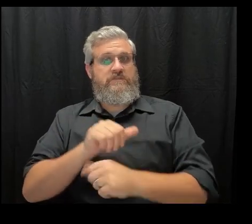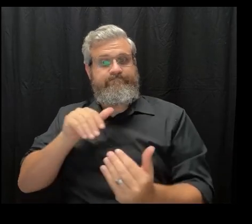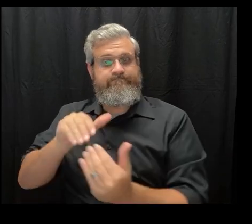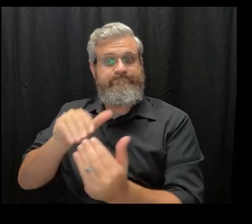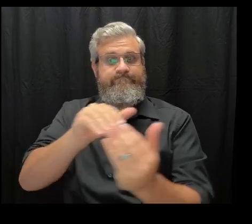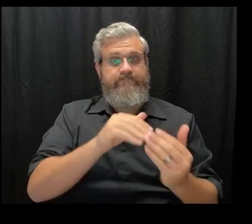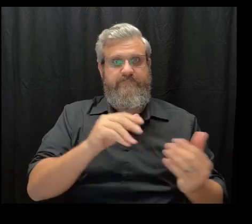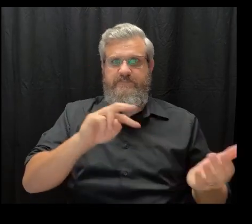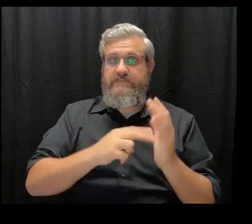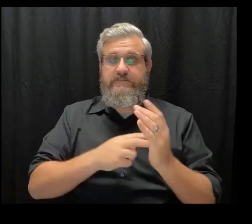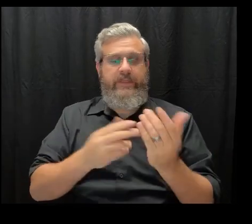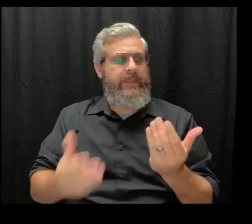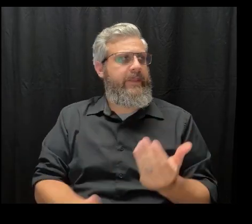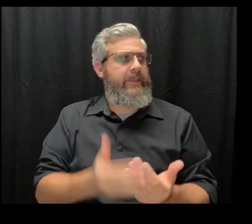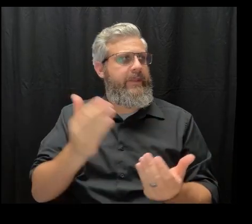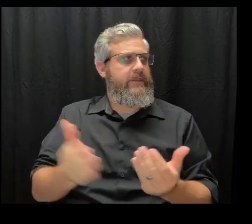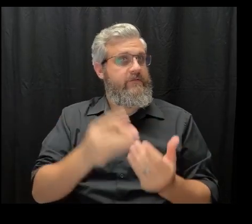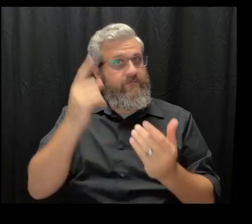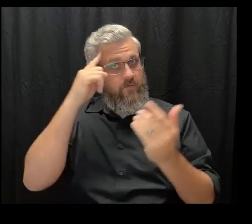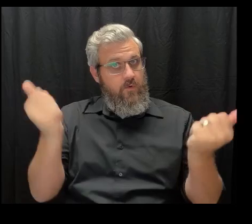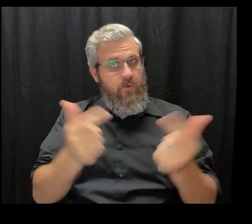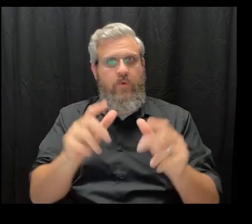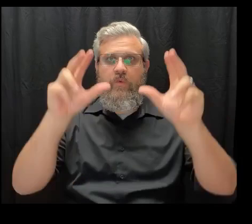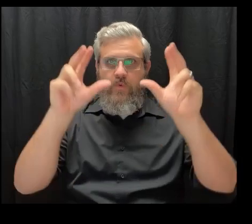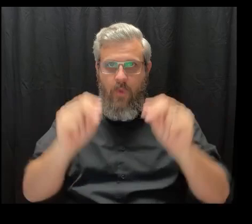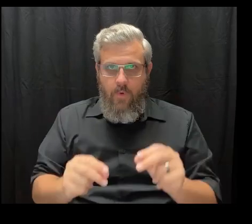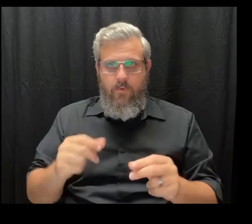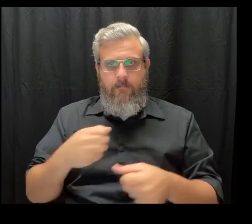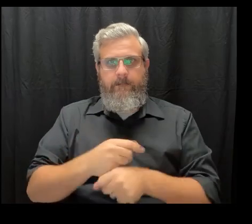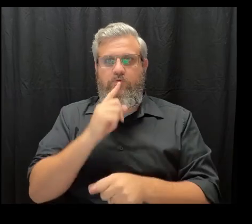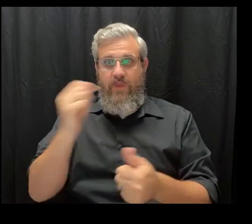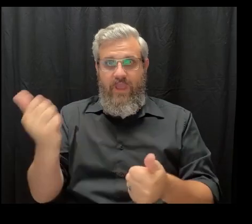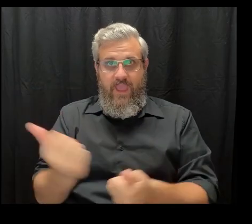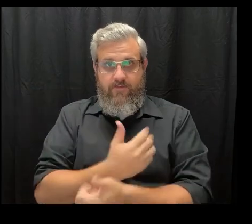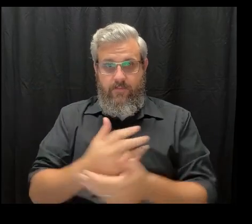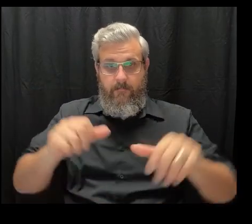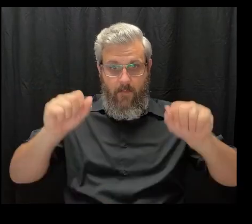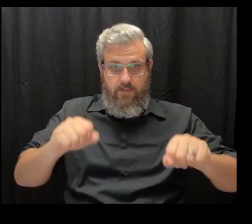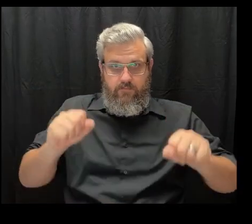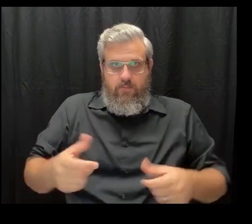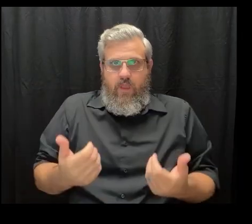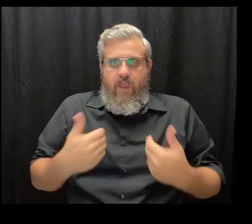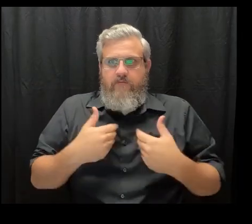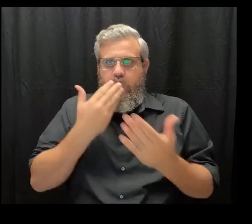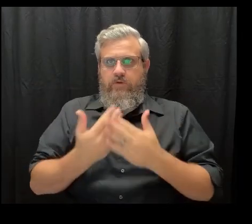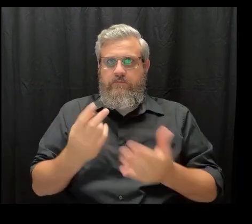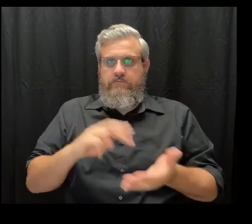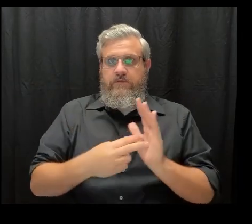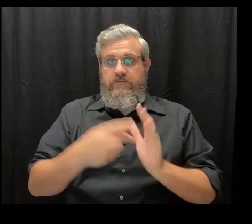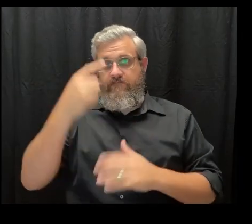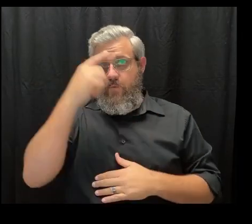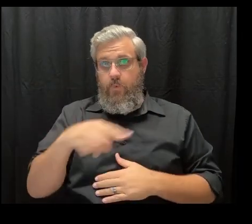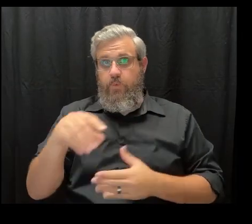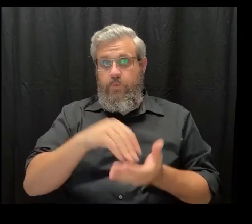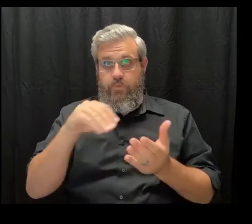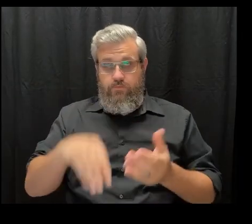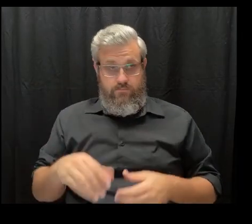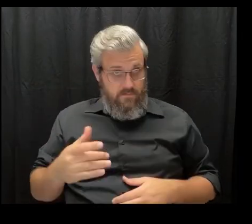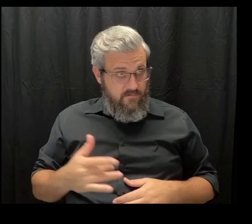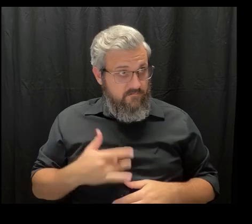things easier, it's about making learning possible and meaningful for every student. And when students feel successful, they're far more likely to